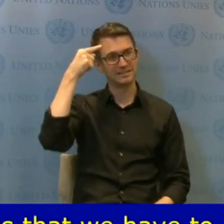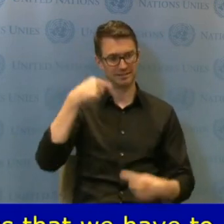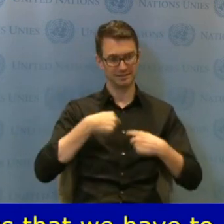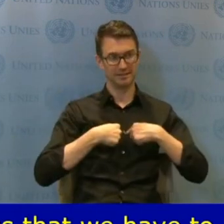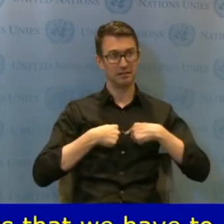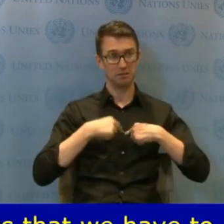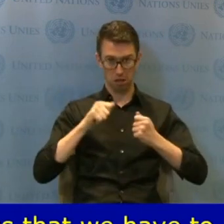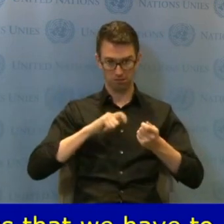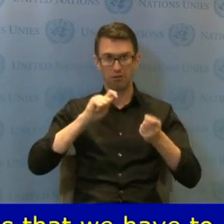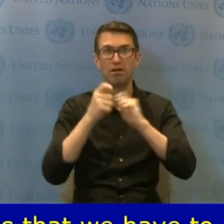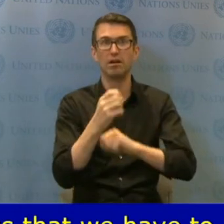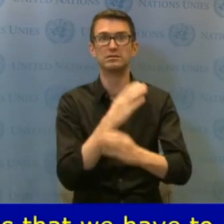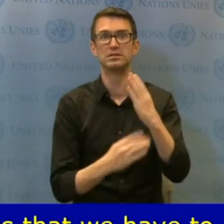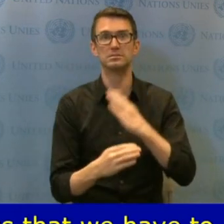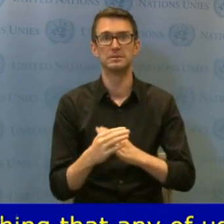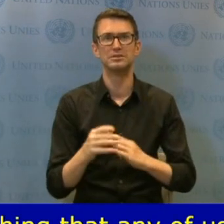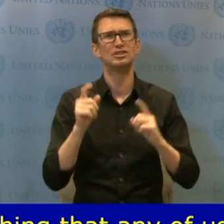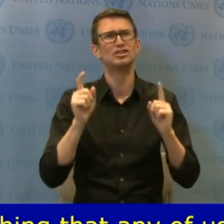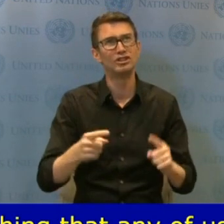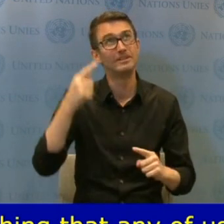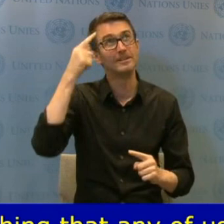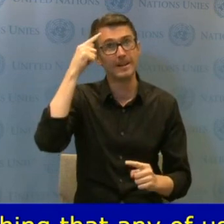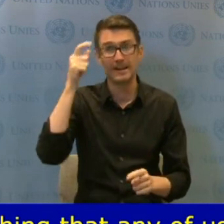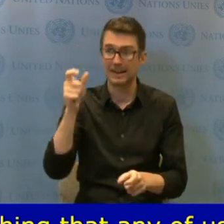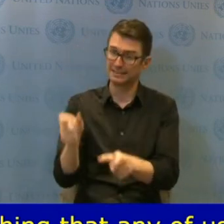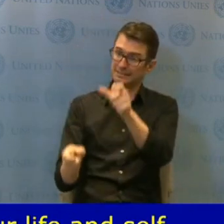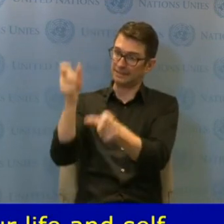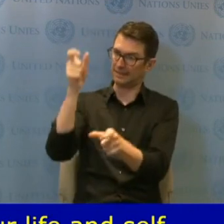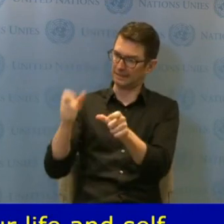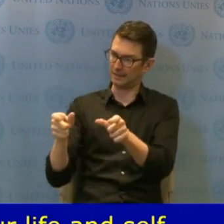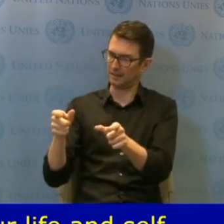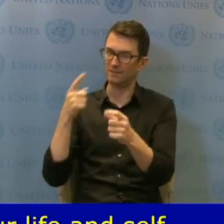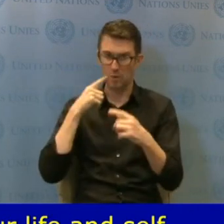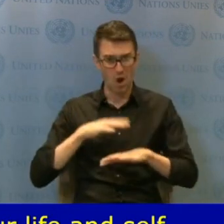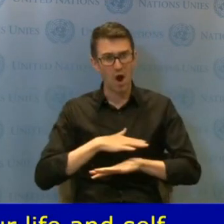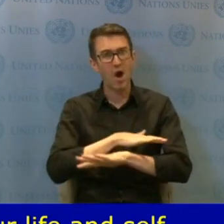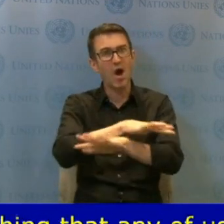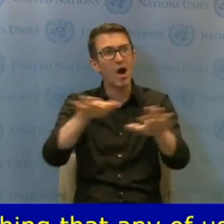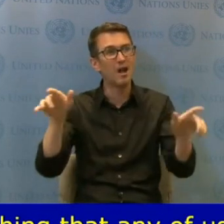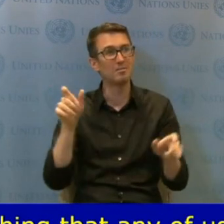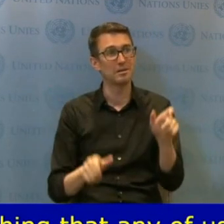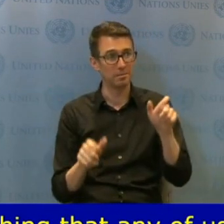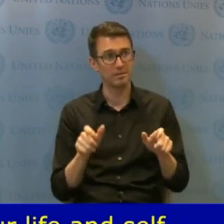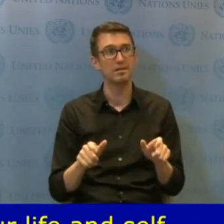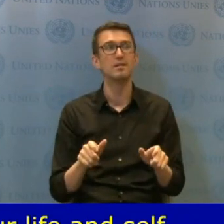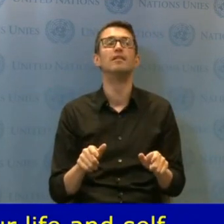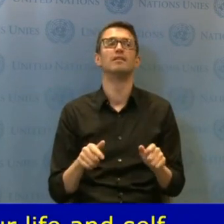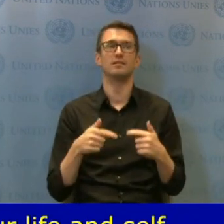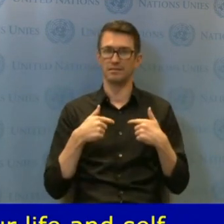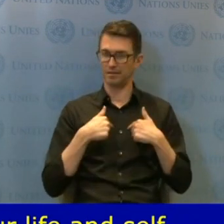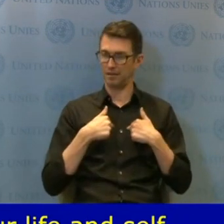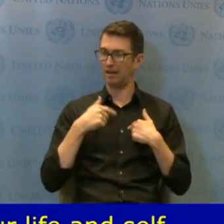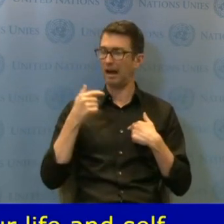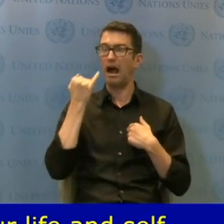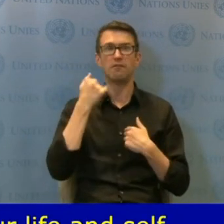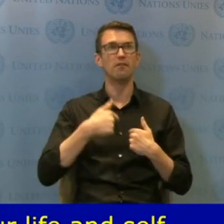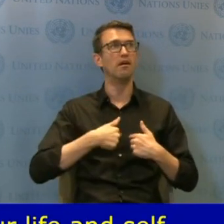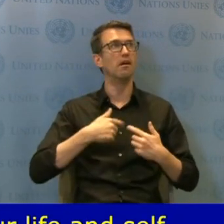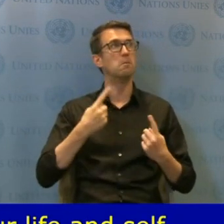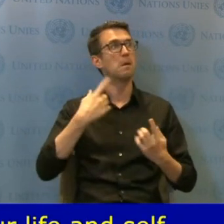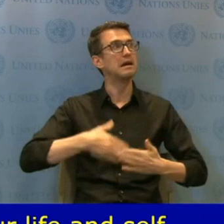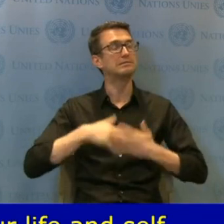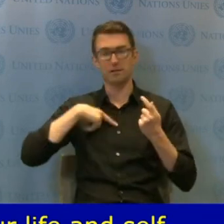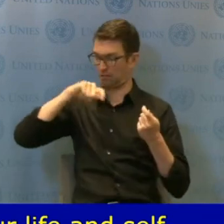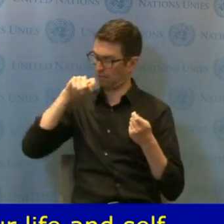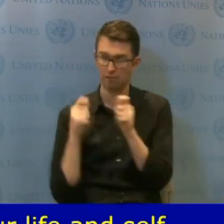and the transformations that occur in our lives and in the lives of those we love. However, the challenge before